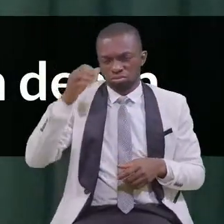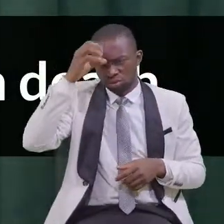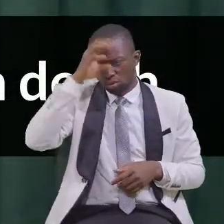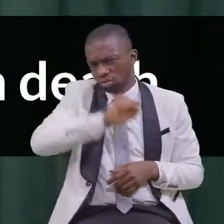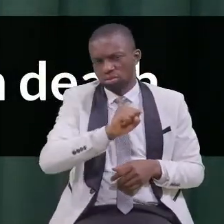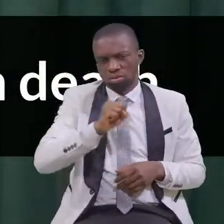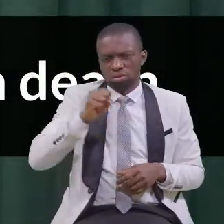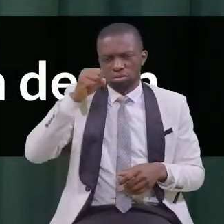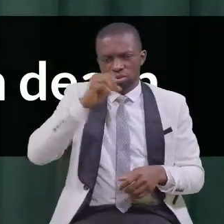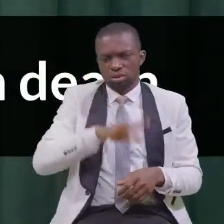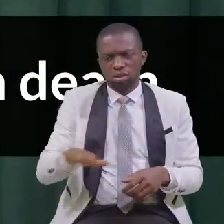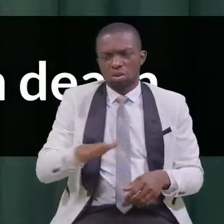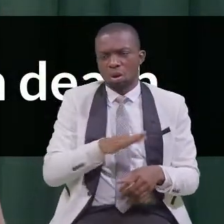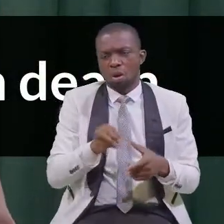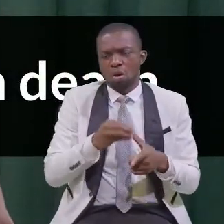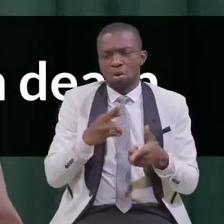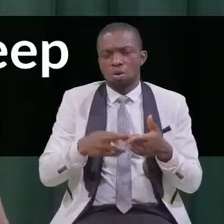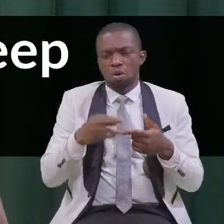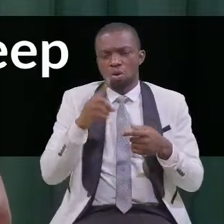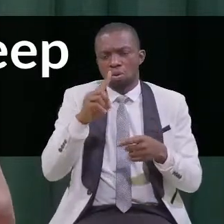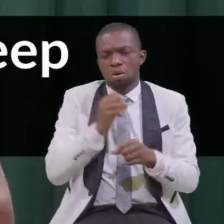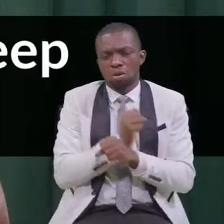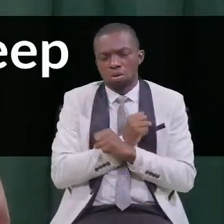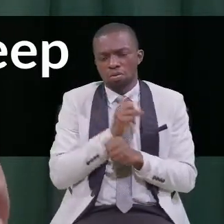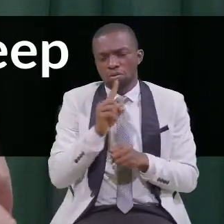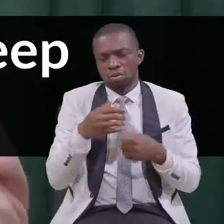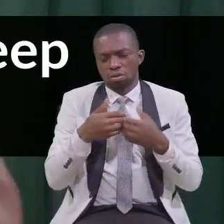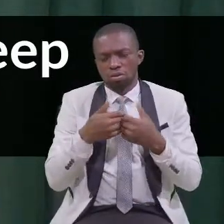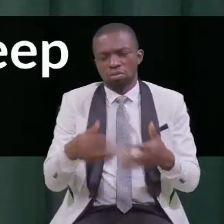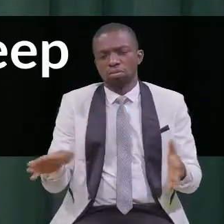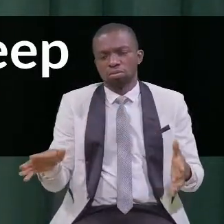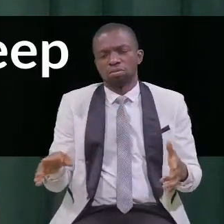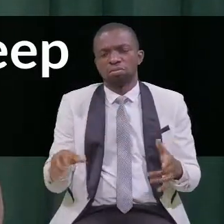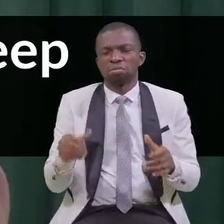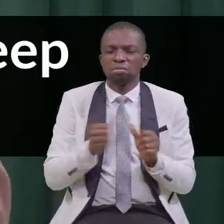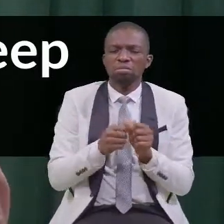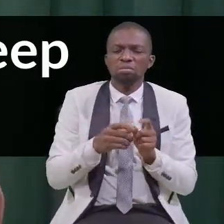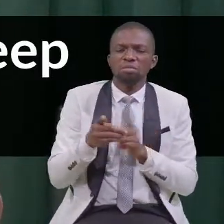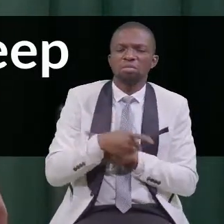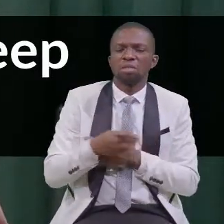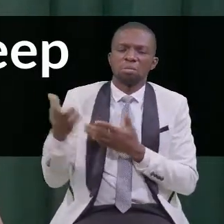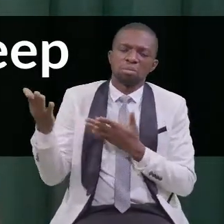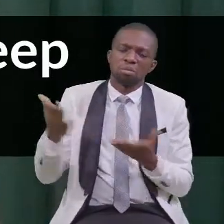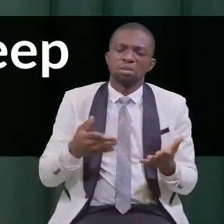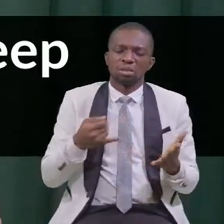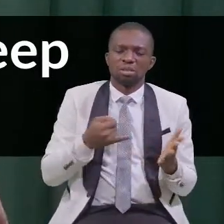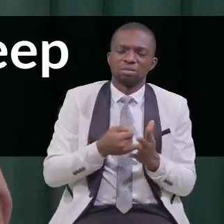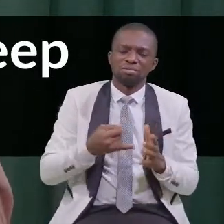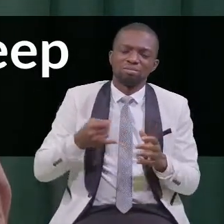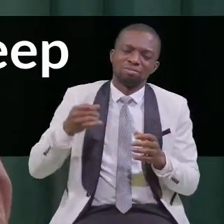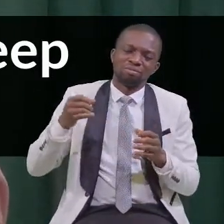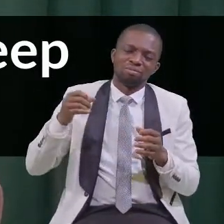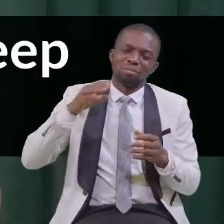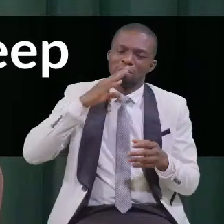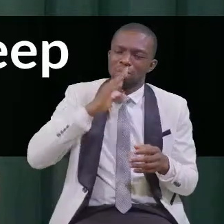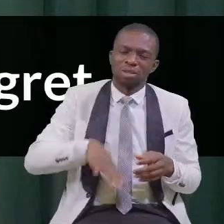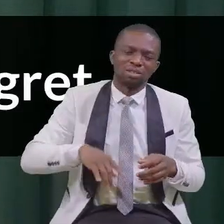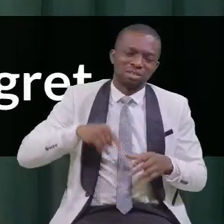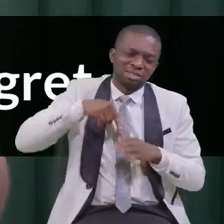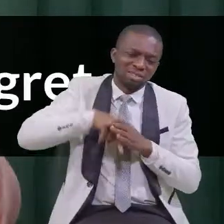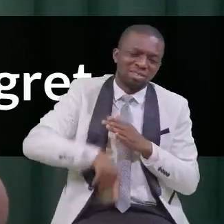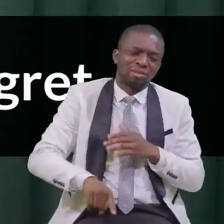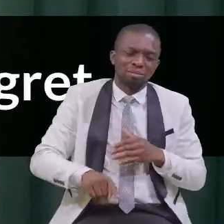in death. Does each day bring a struggle deep inside your soul